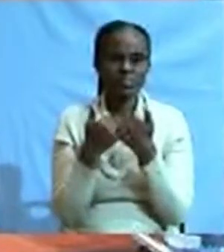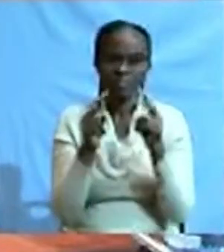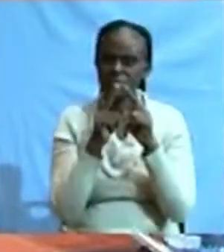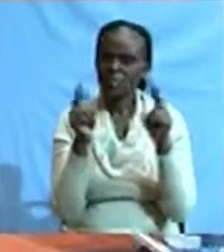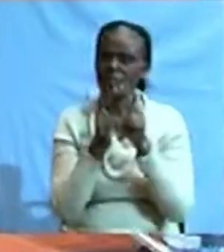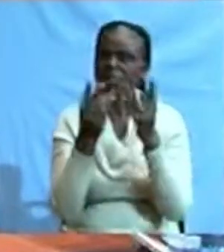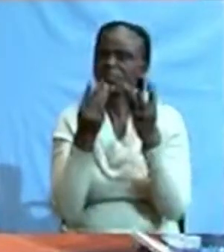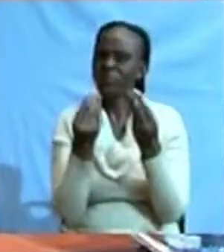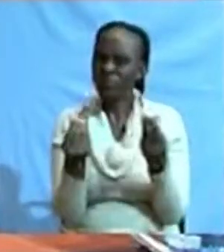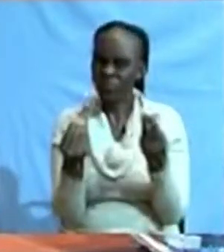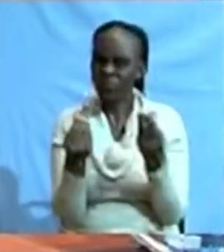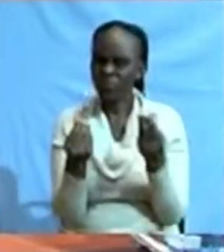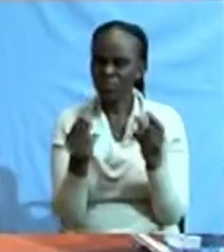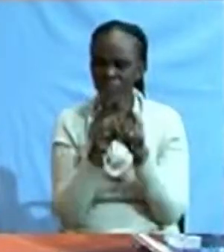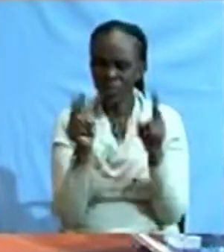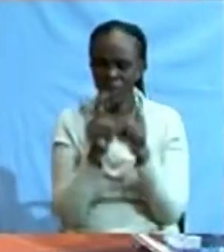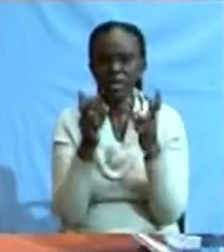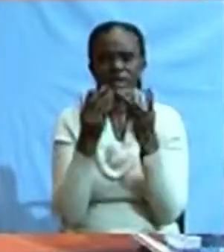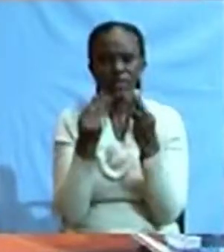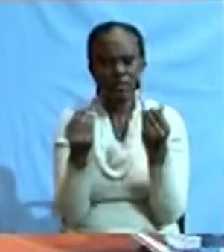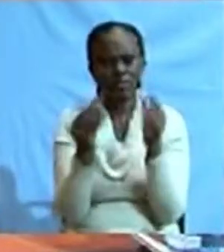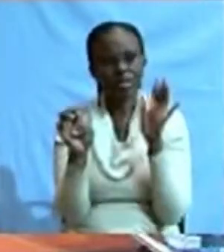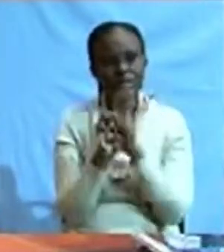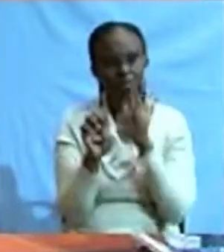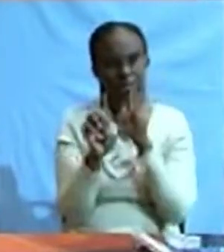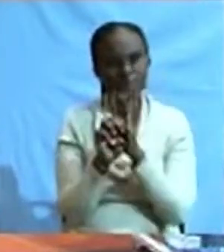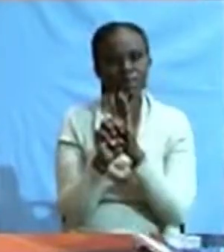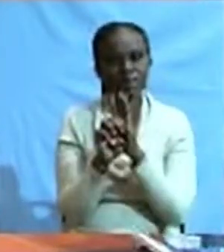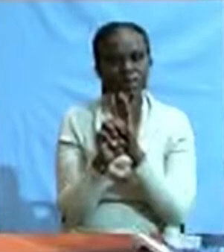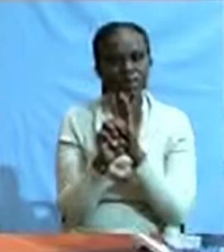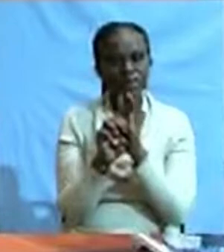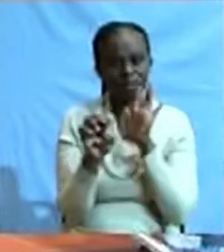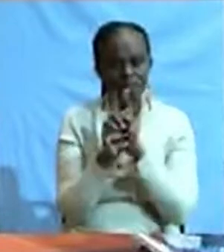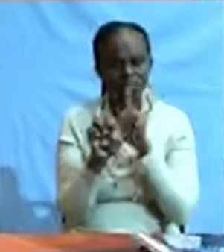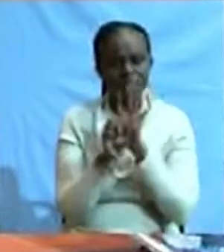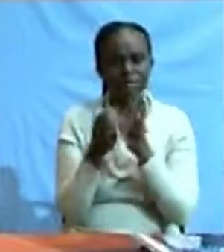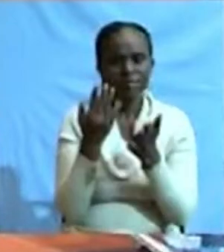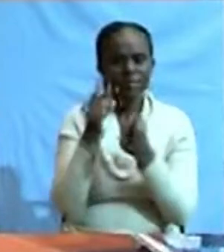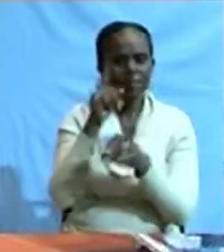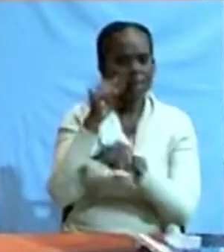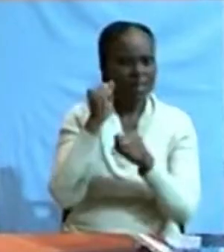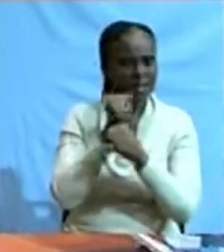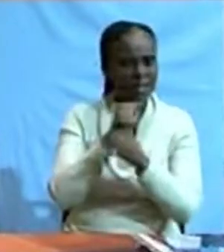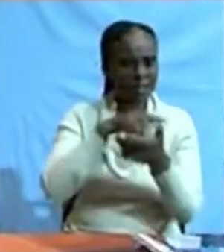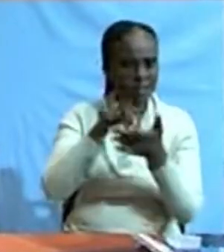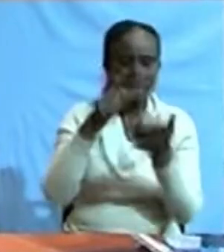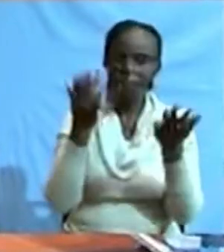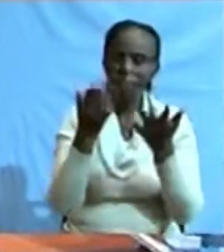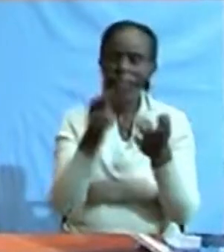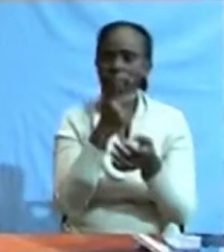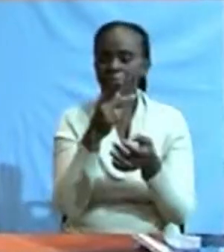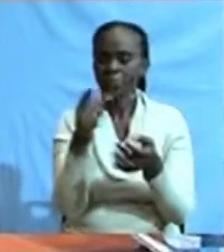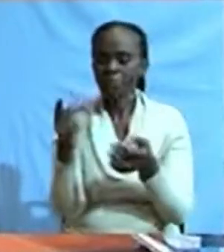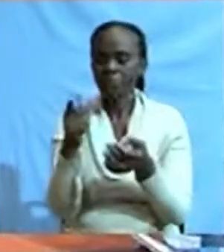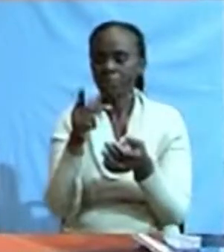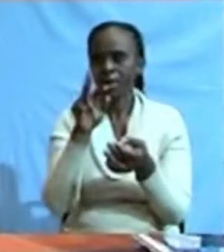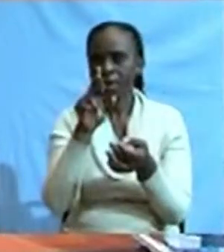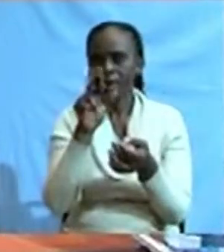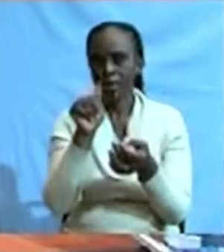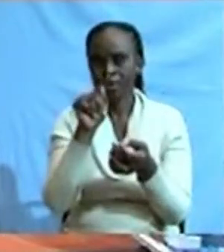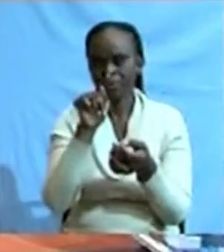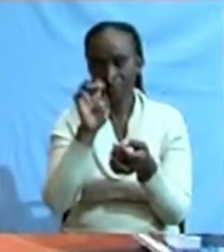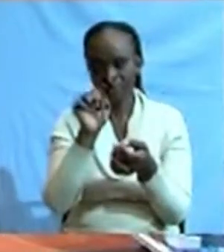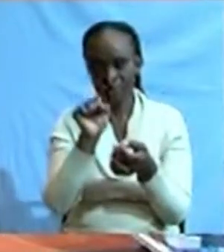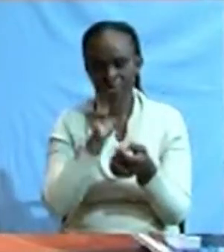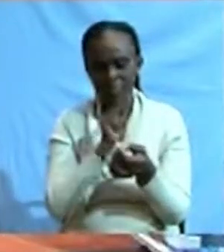few. Those that have been consistent, like we exempt them maybe for a year not to pay the property rates. So we really